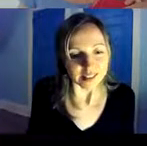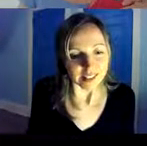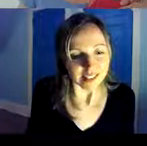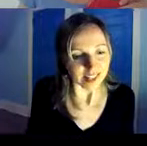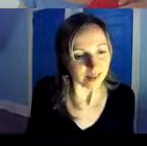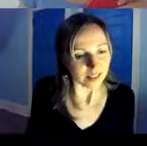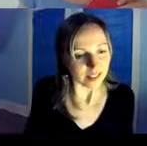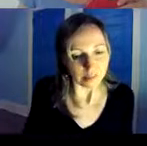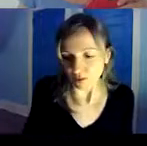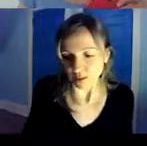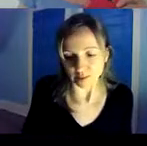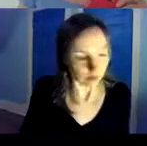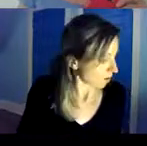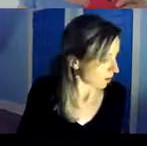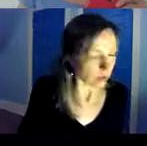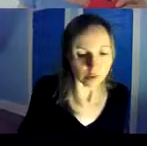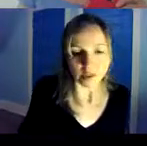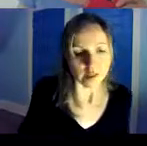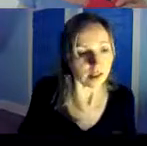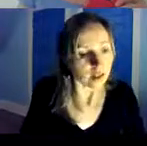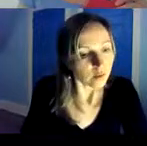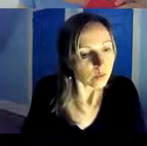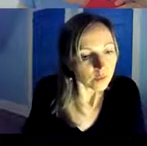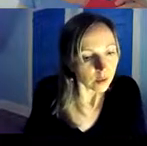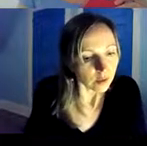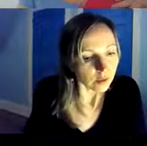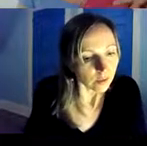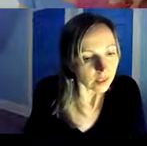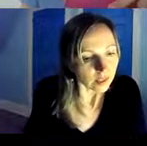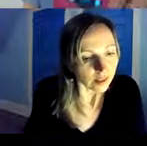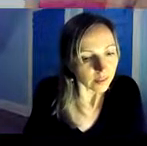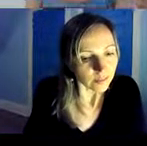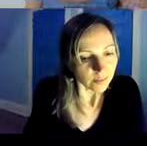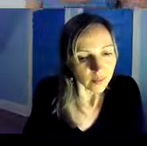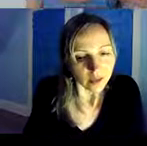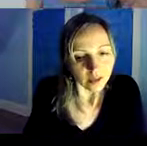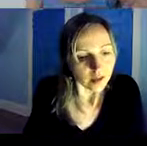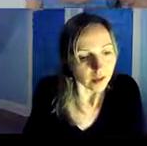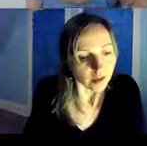So what else can I say about this? I might be going a little long, so I'm gonna move along quickly here.